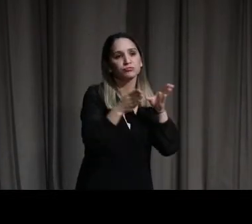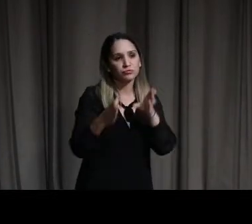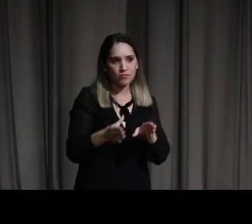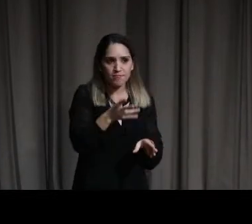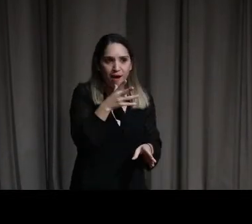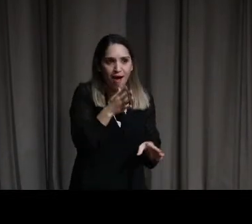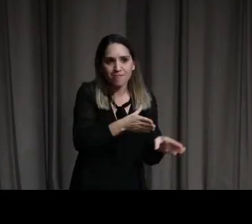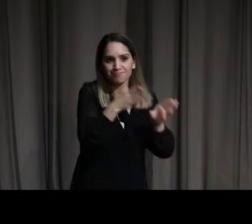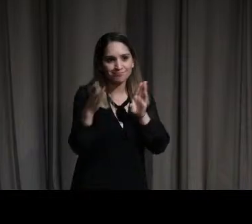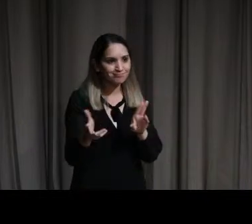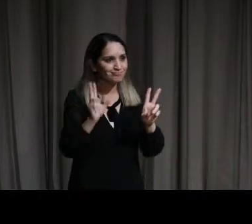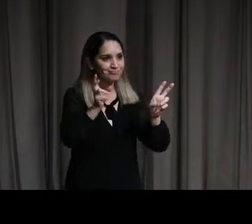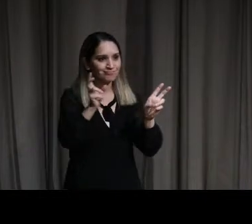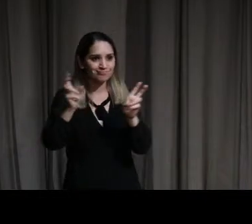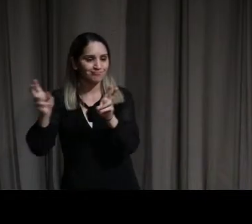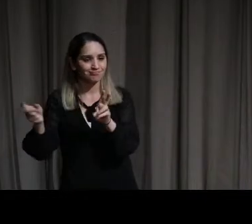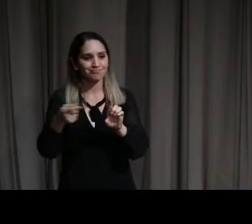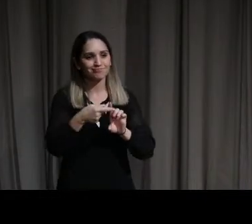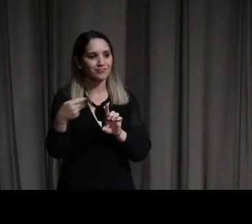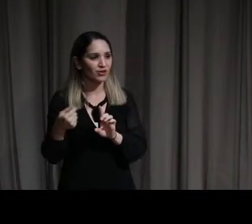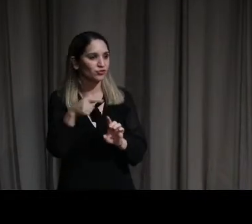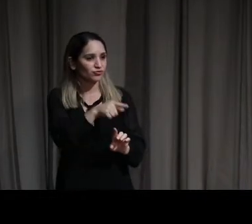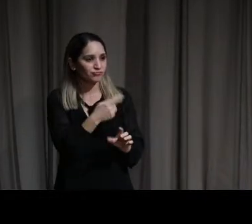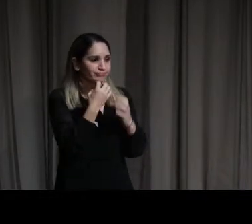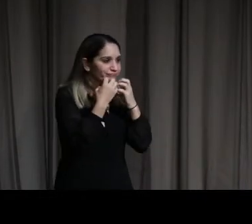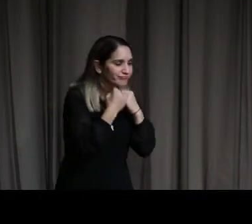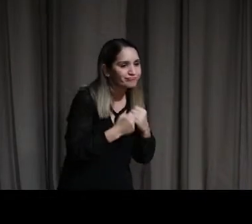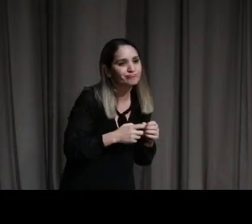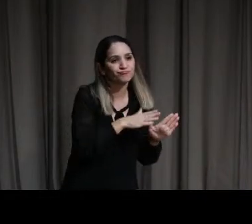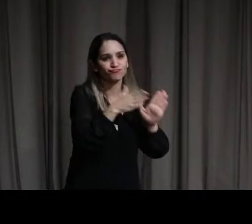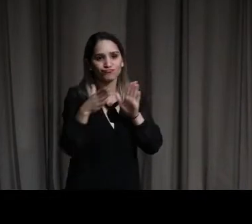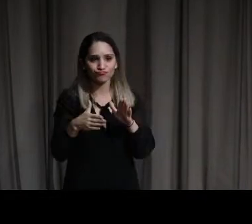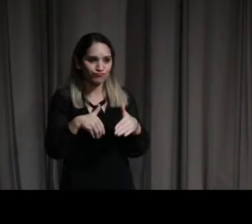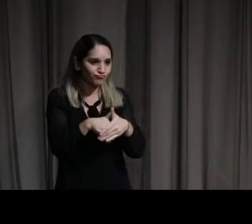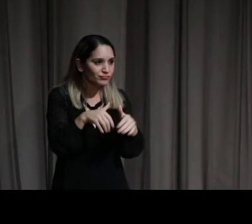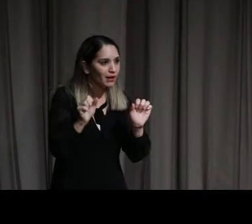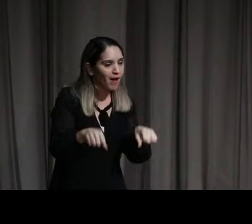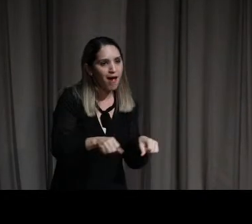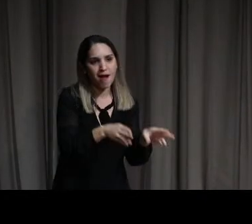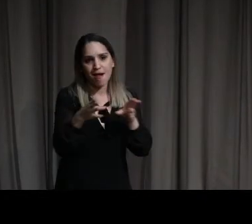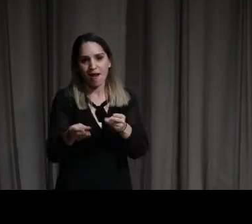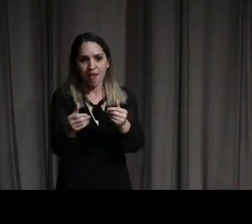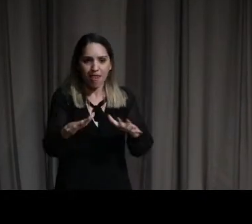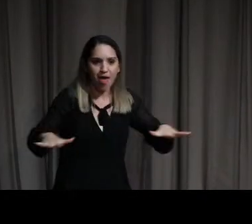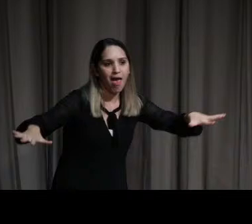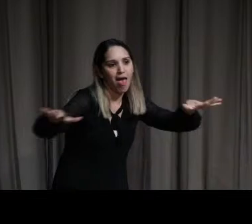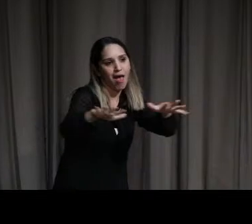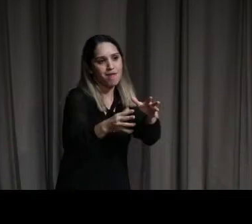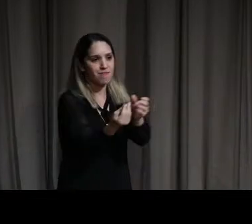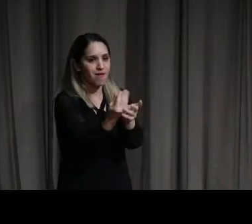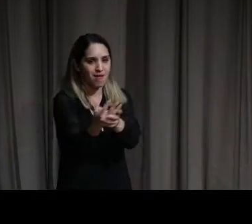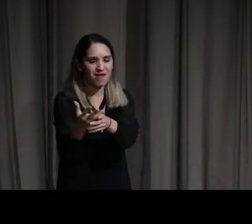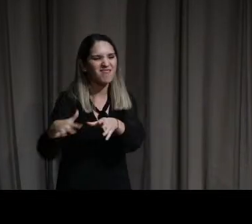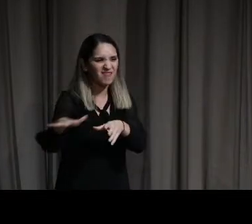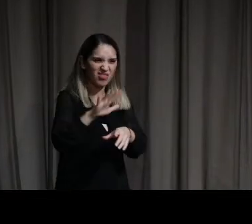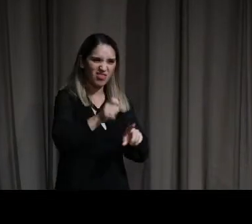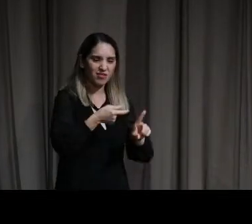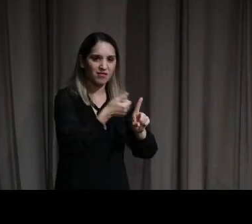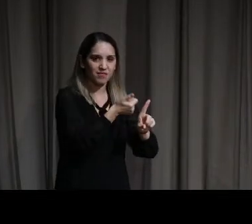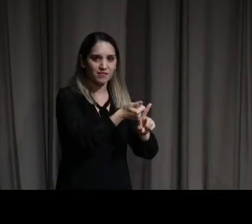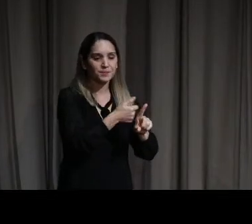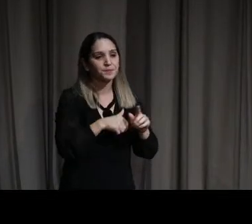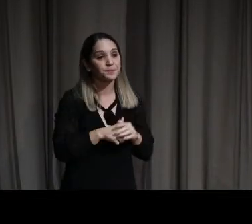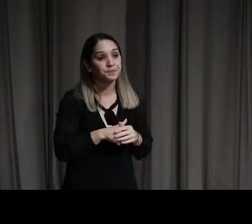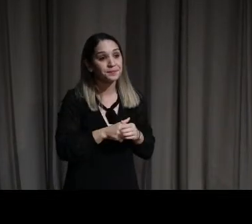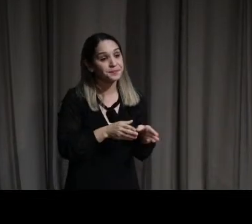nurturer, as her association with fertility and the land. In this particular slide, you see